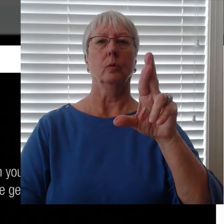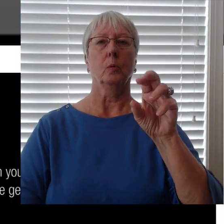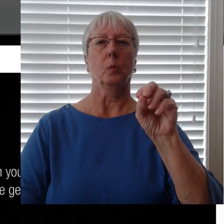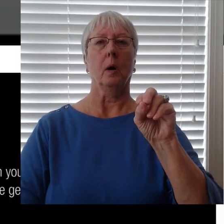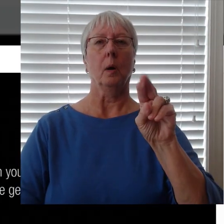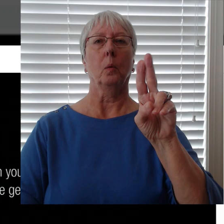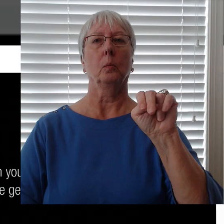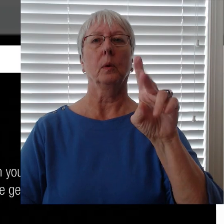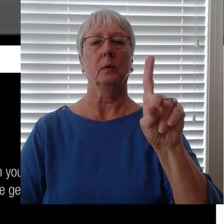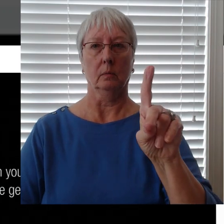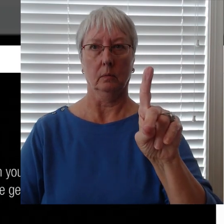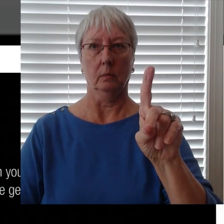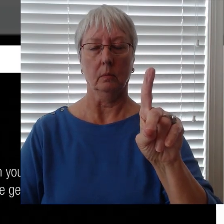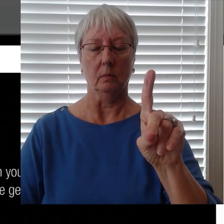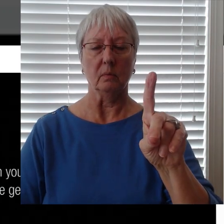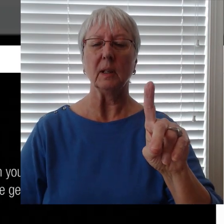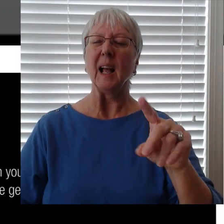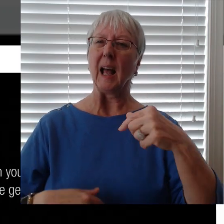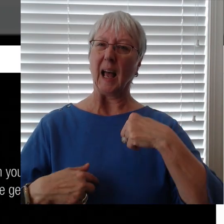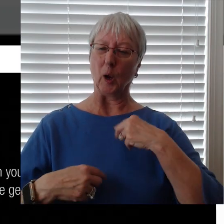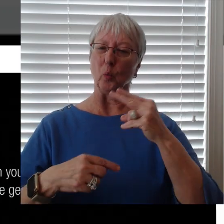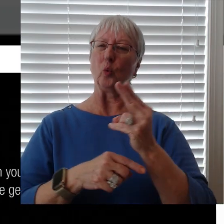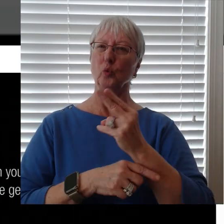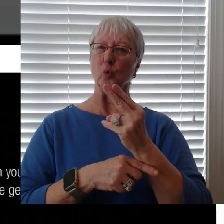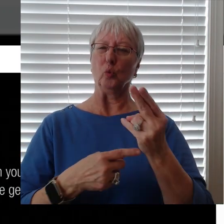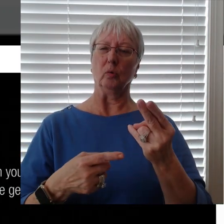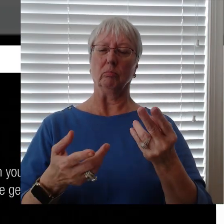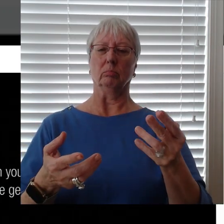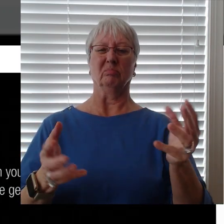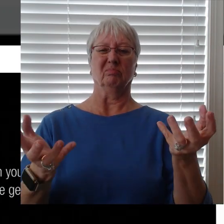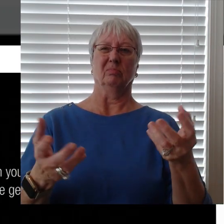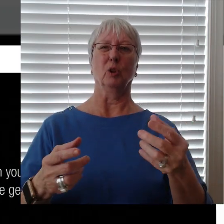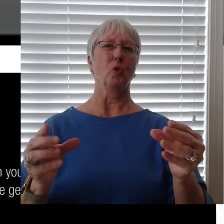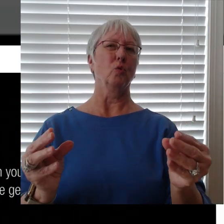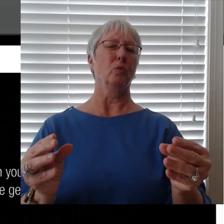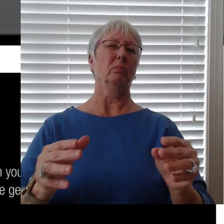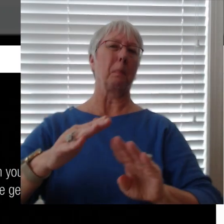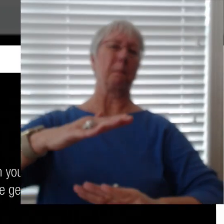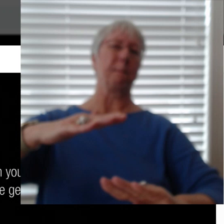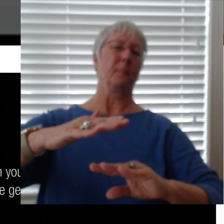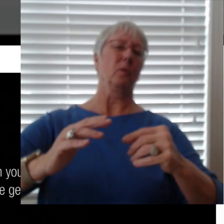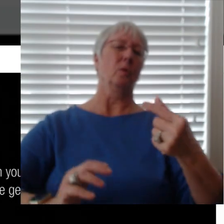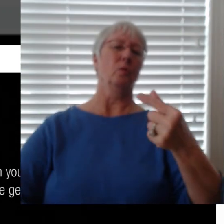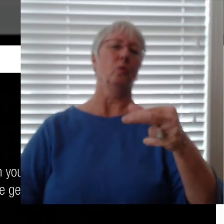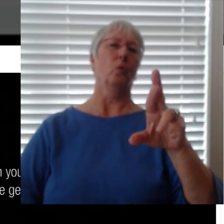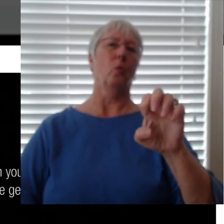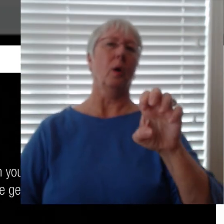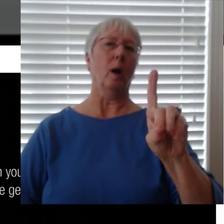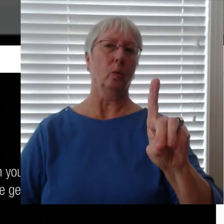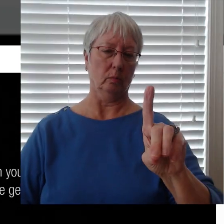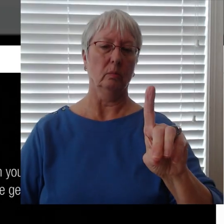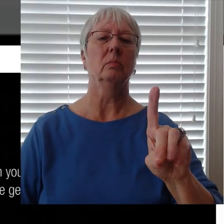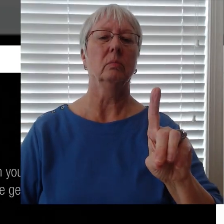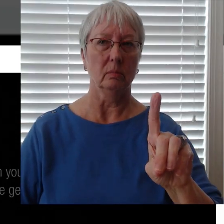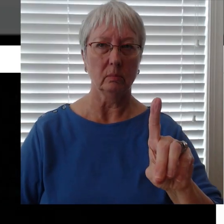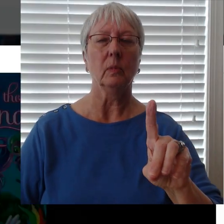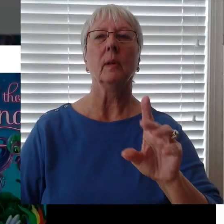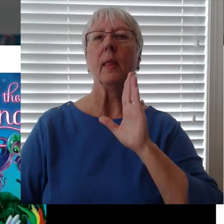Throughout the creation of the book, I choose grounds that would react as a complement to the most important elements with the greatest